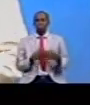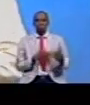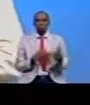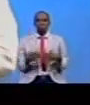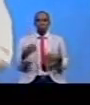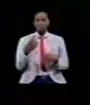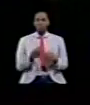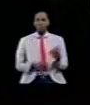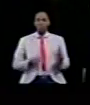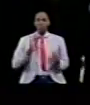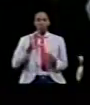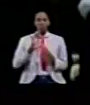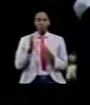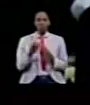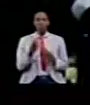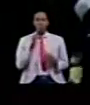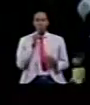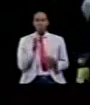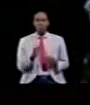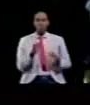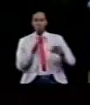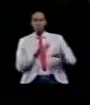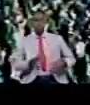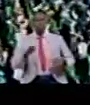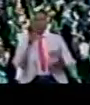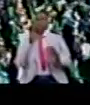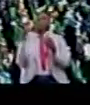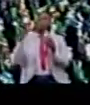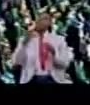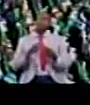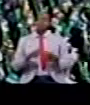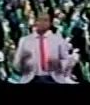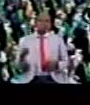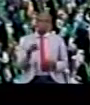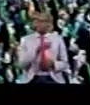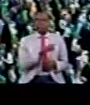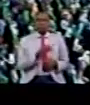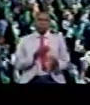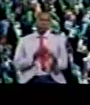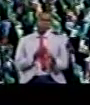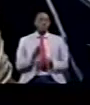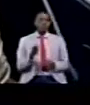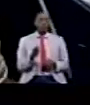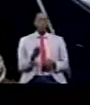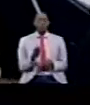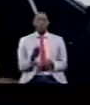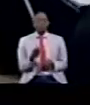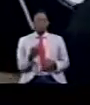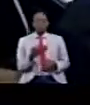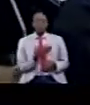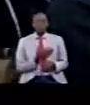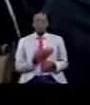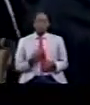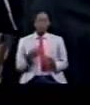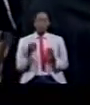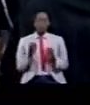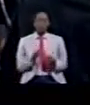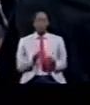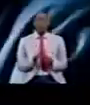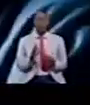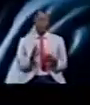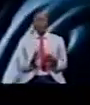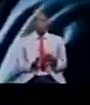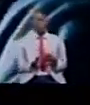to sponsor this program all this way. We give you glory, Lord. We give you honor, Lord. We give you adoration, O Lord. In